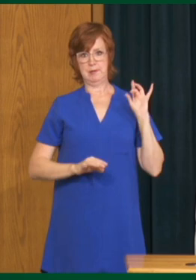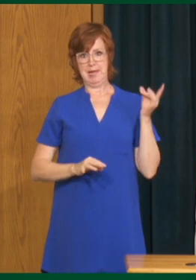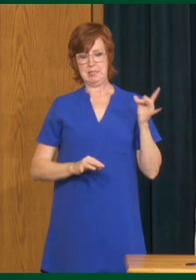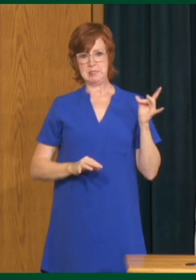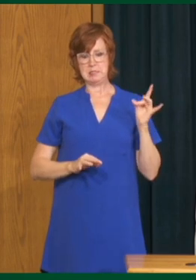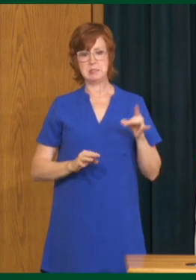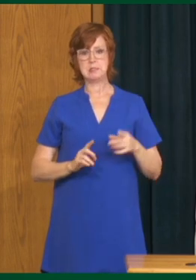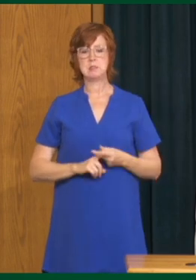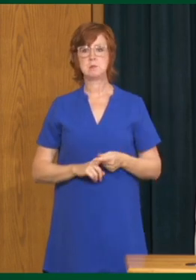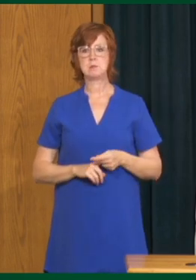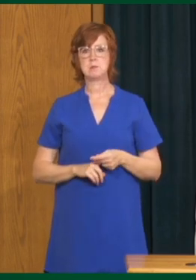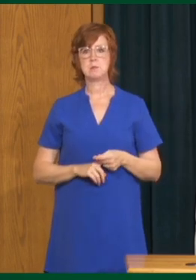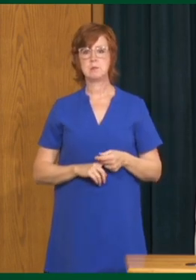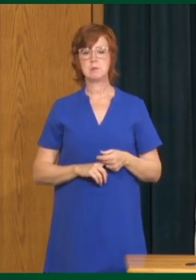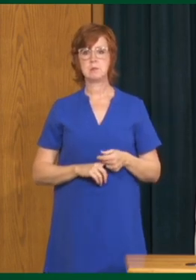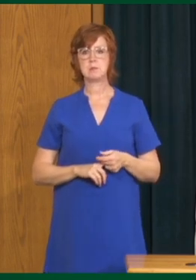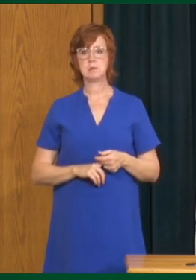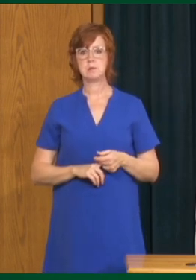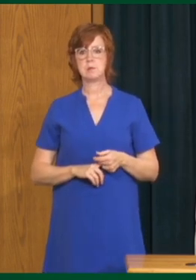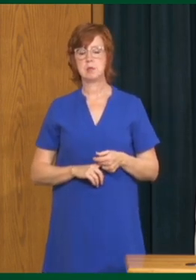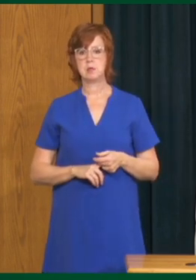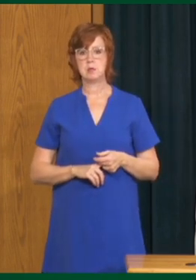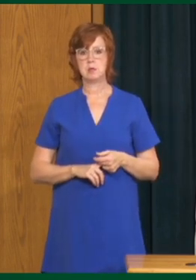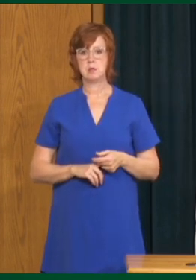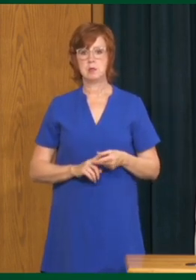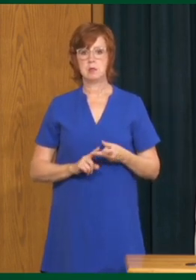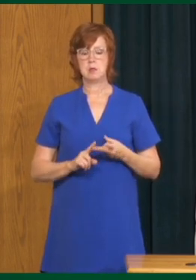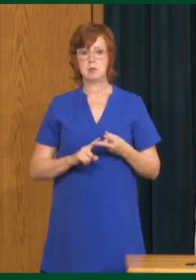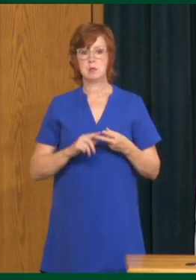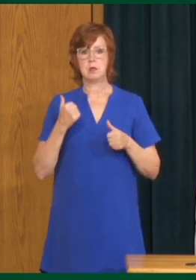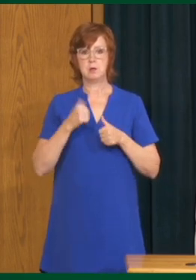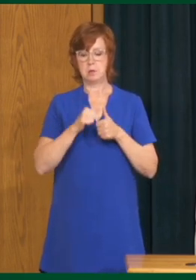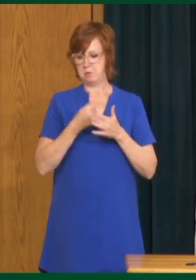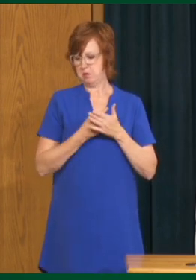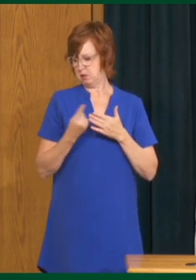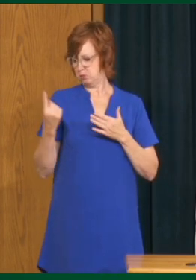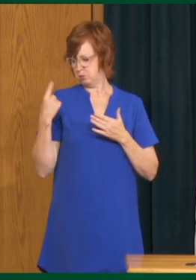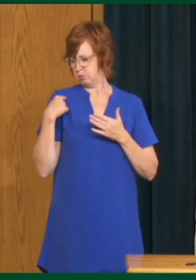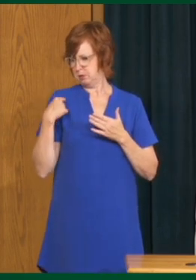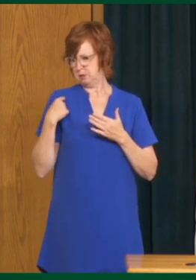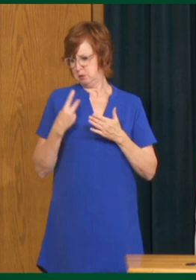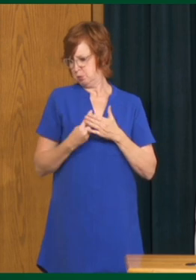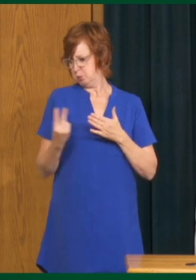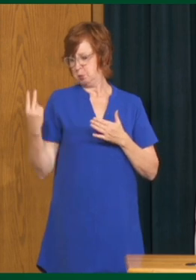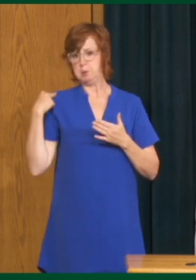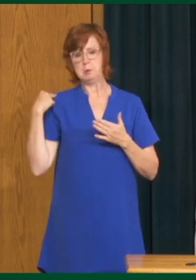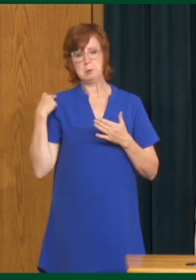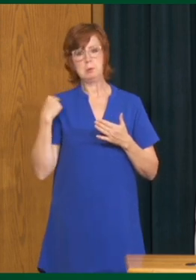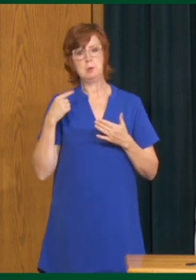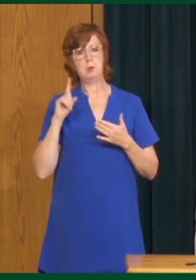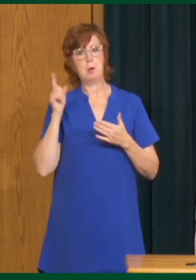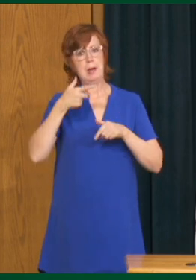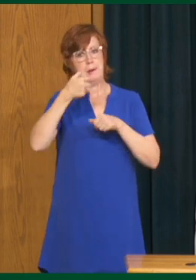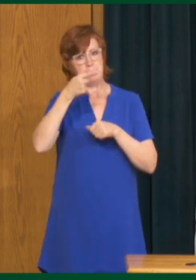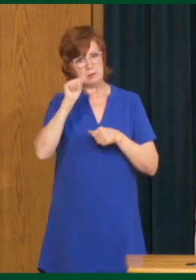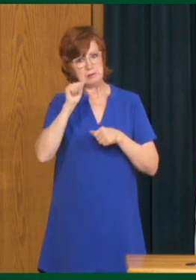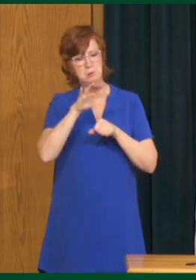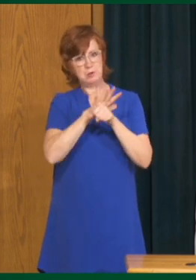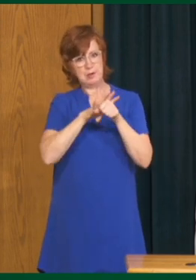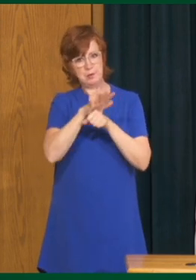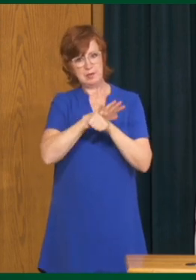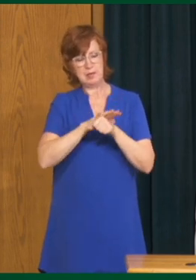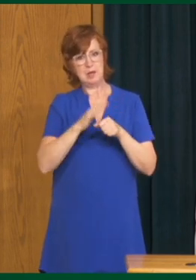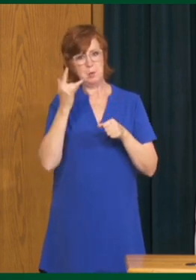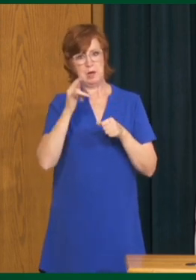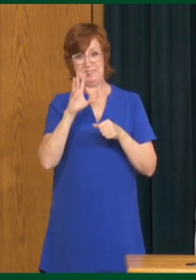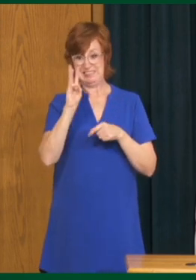point, last week and the week before, we had a focus in Prince Albert because we saw 6 cases after many